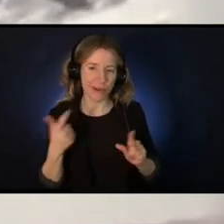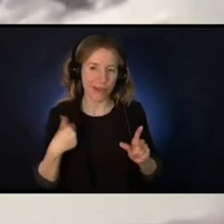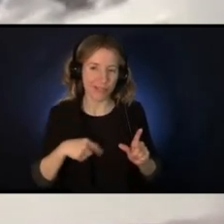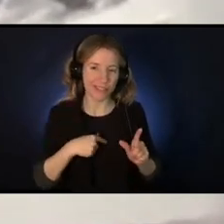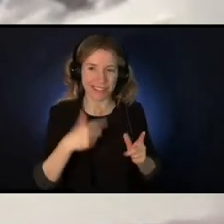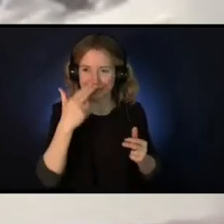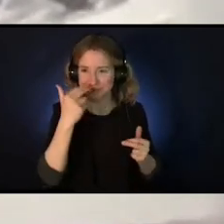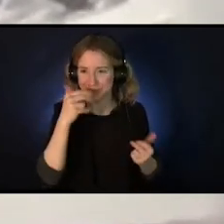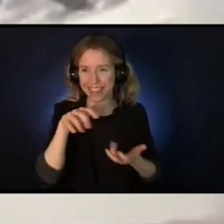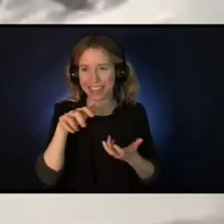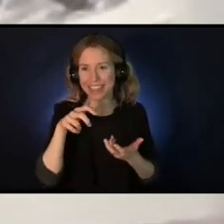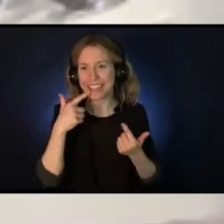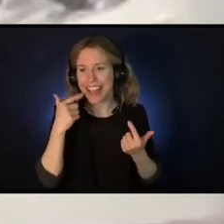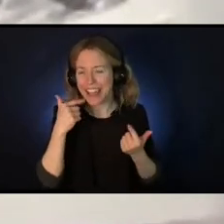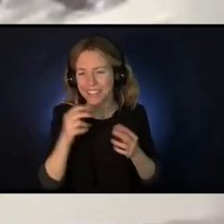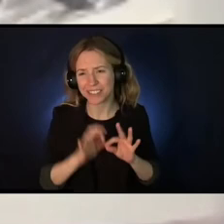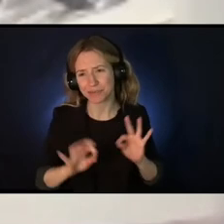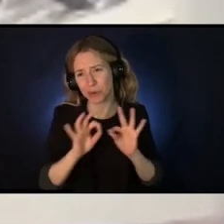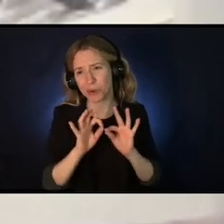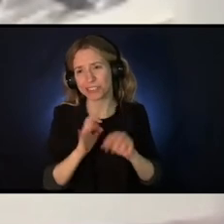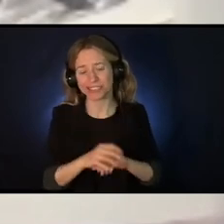with it. Okay.